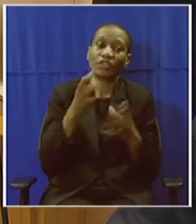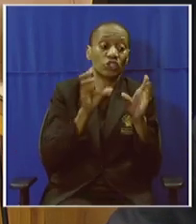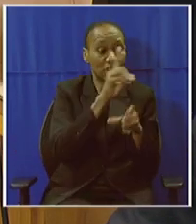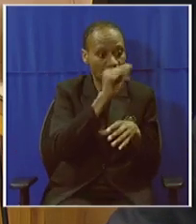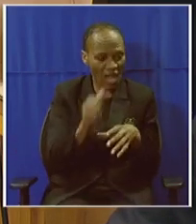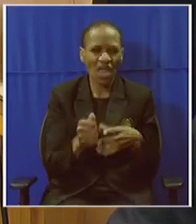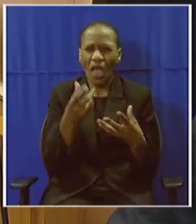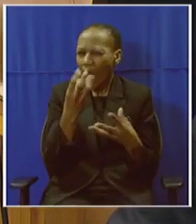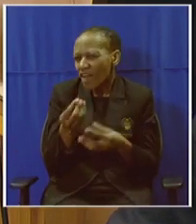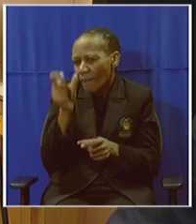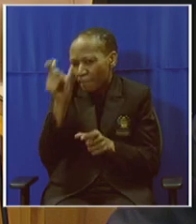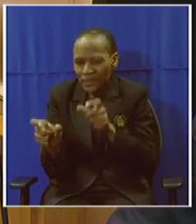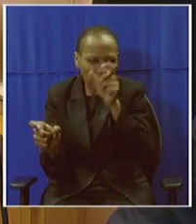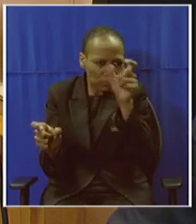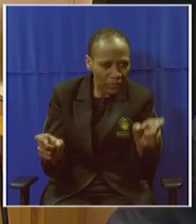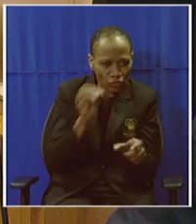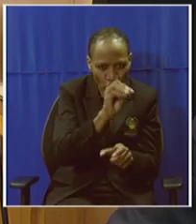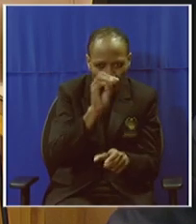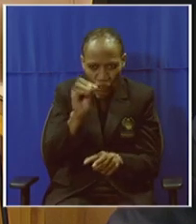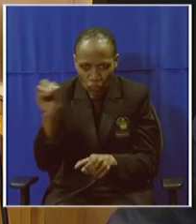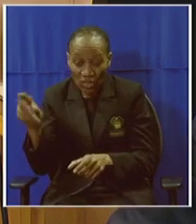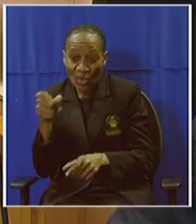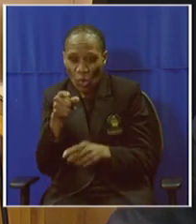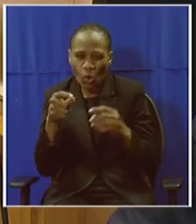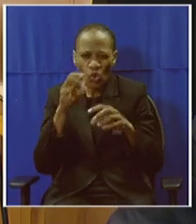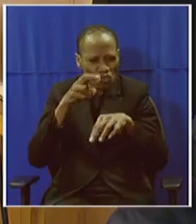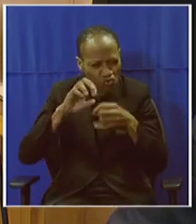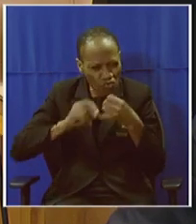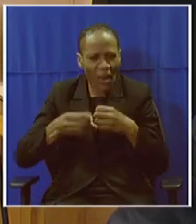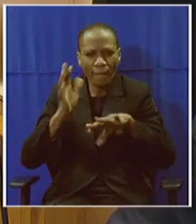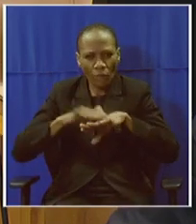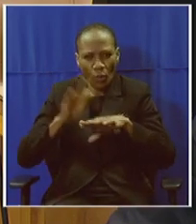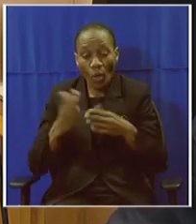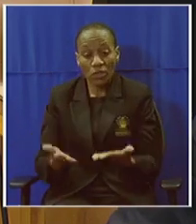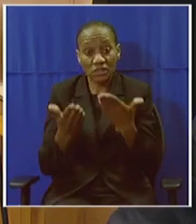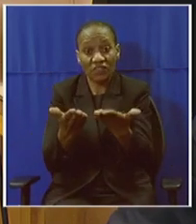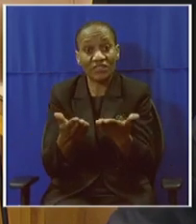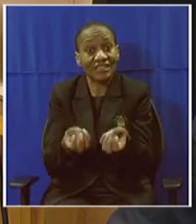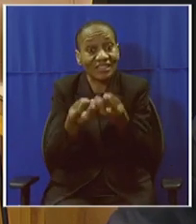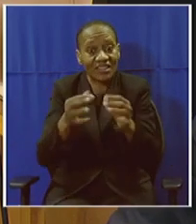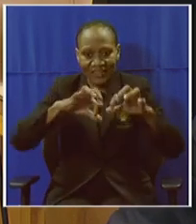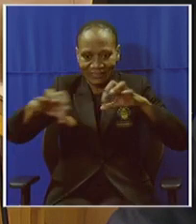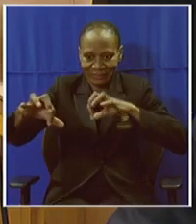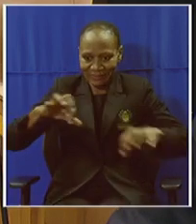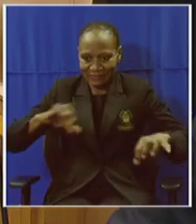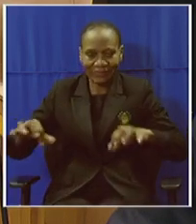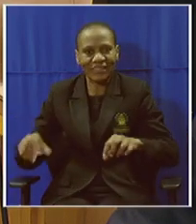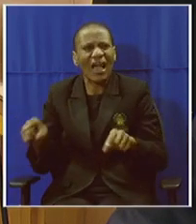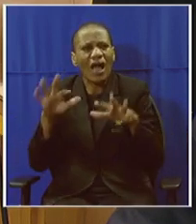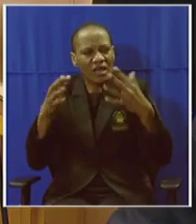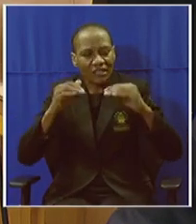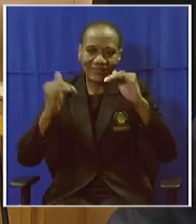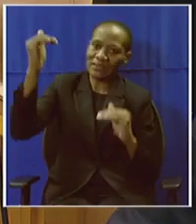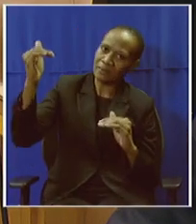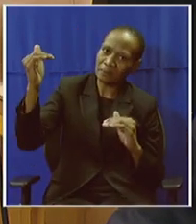certain individuals who drew artificial distinctions between service delivery in informal settlements and suburbs as